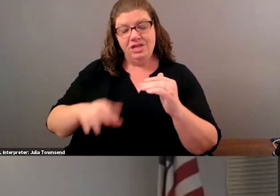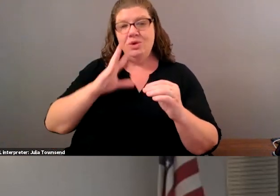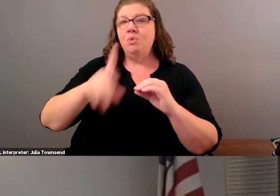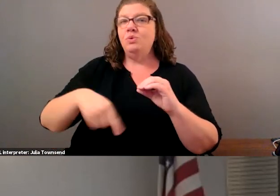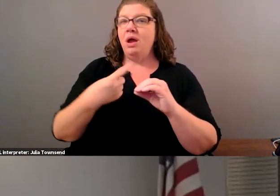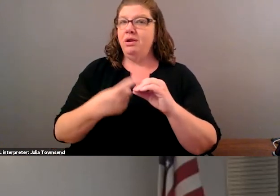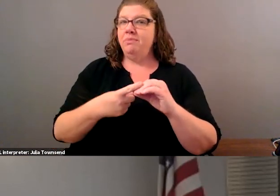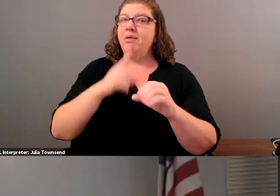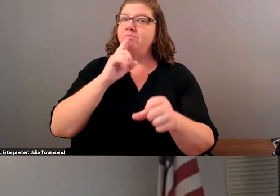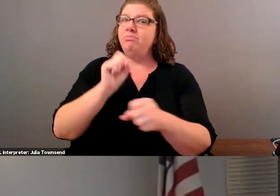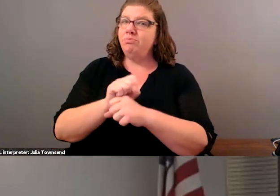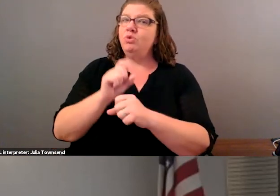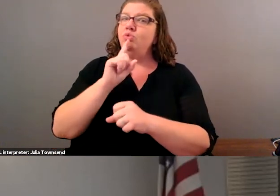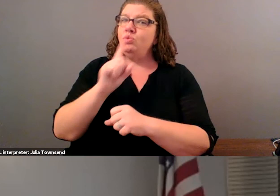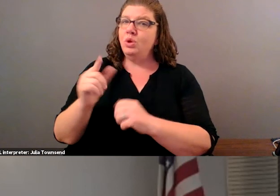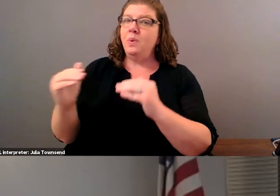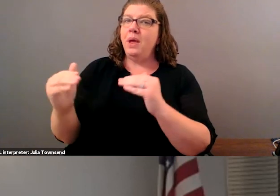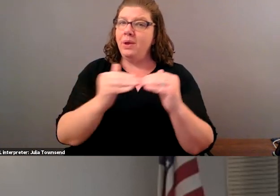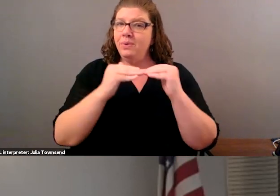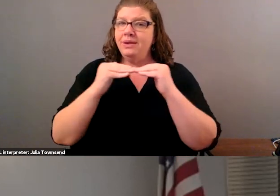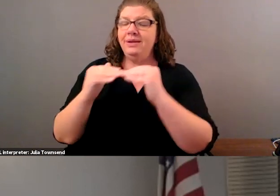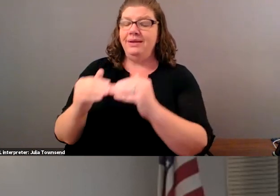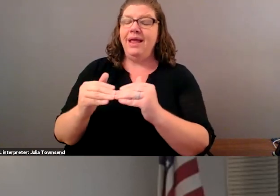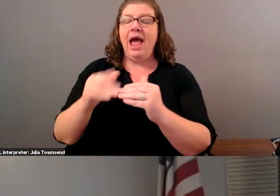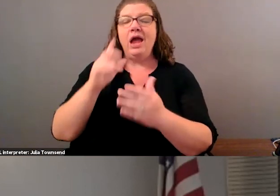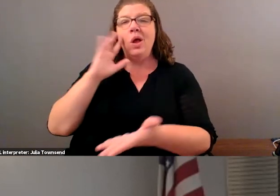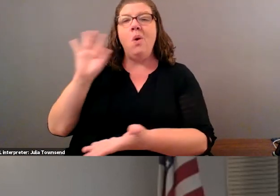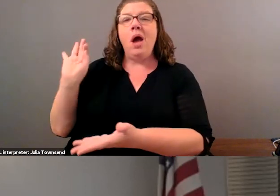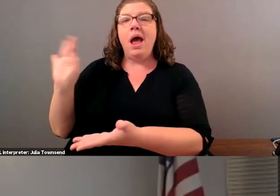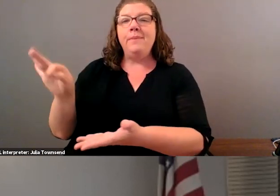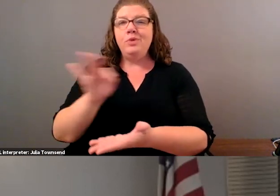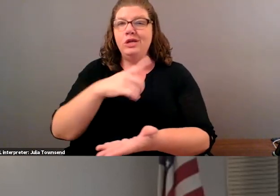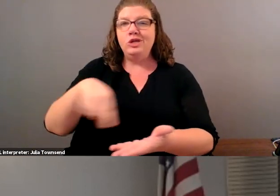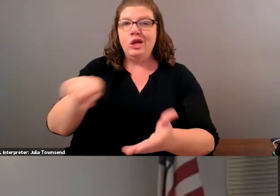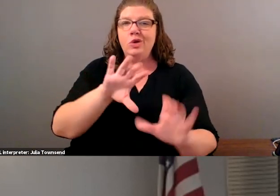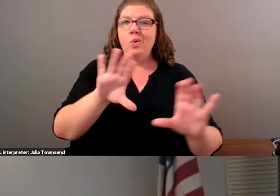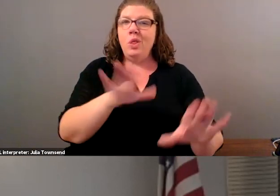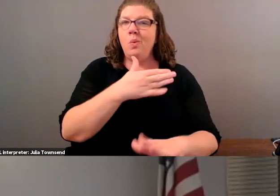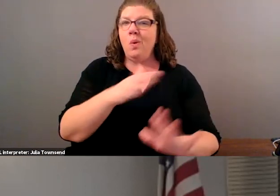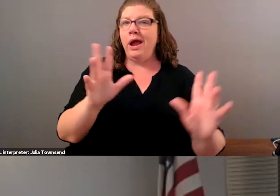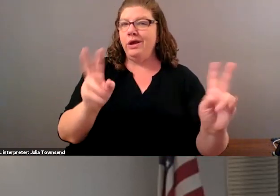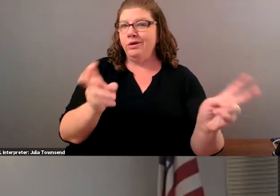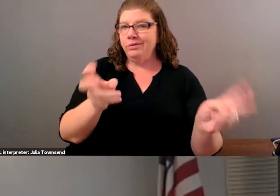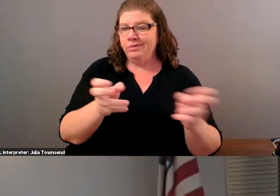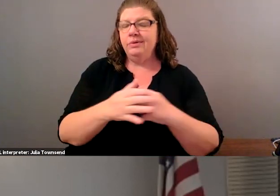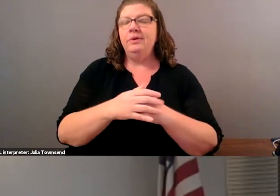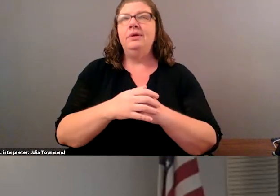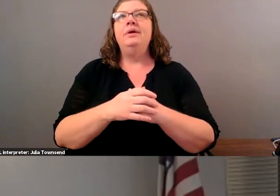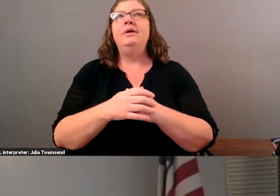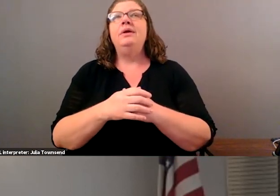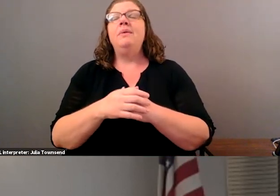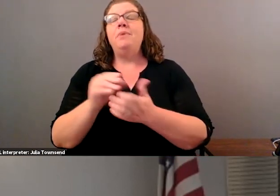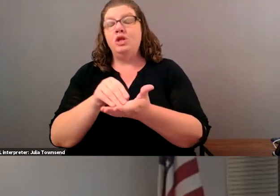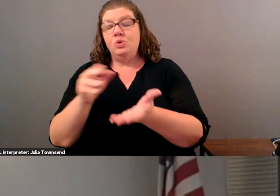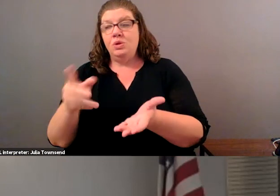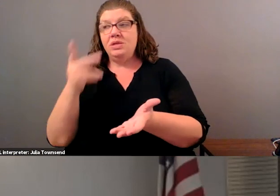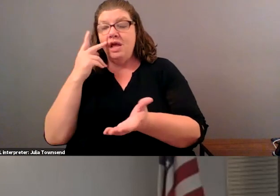true equity. And I know that, I'm speaking to the choir here. The students that I saw at the junior high,